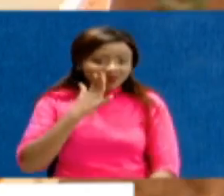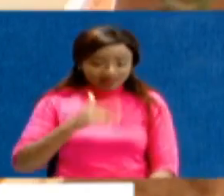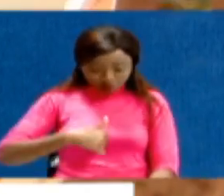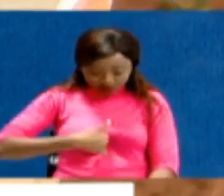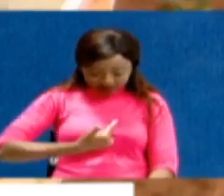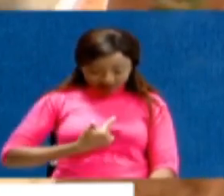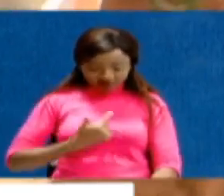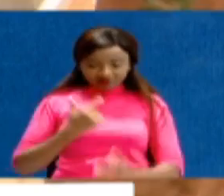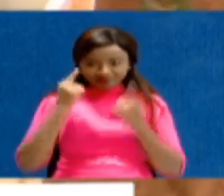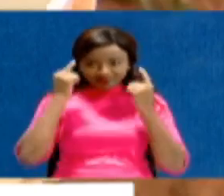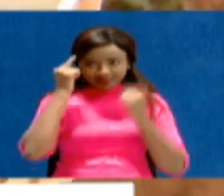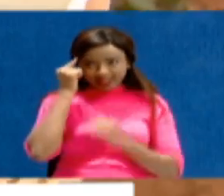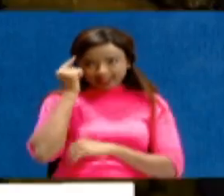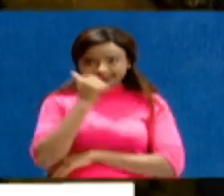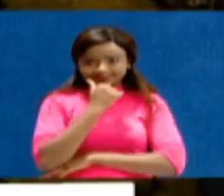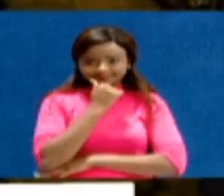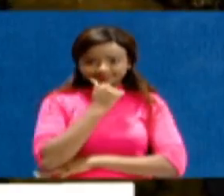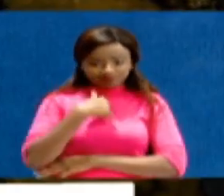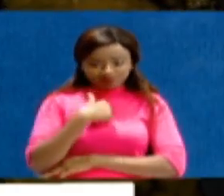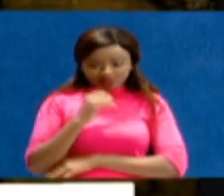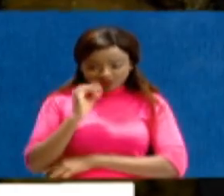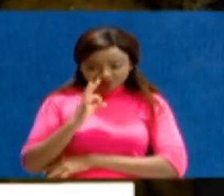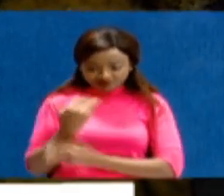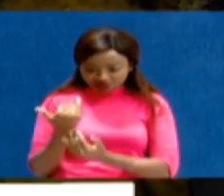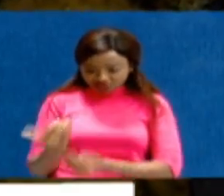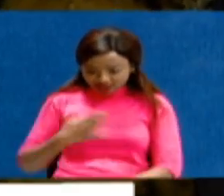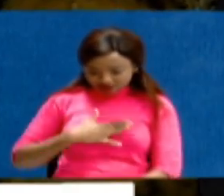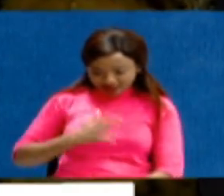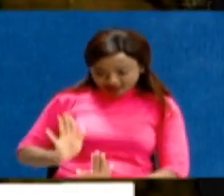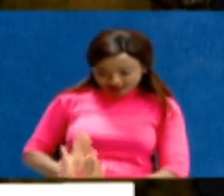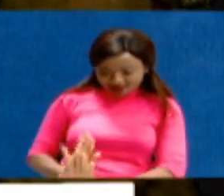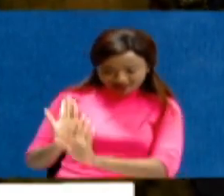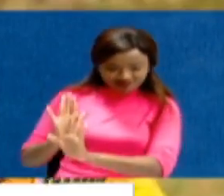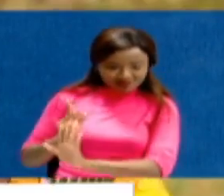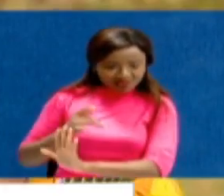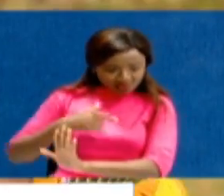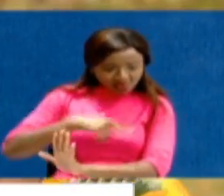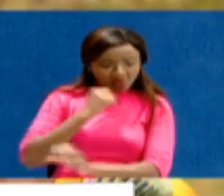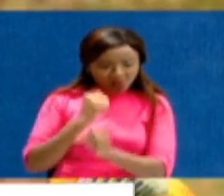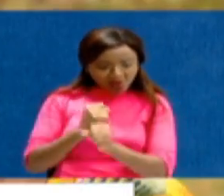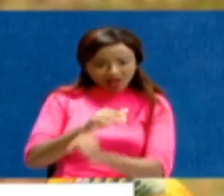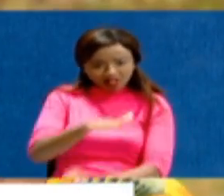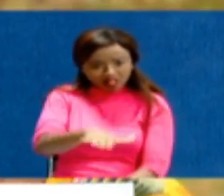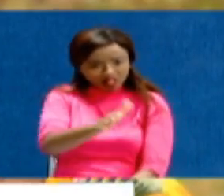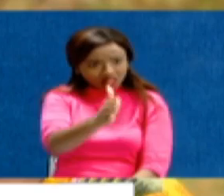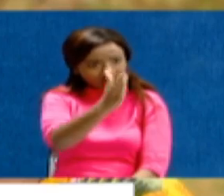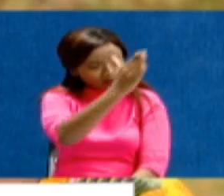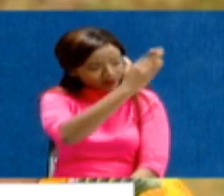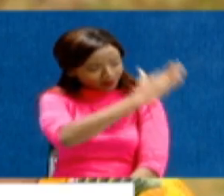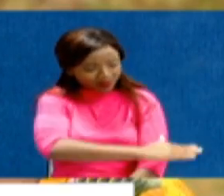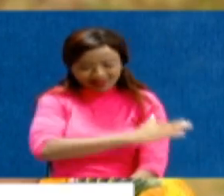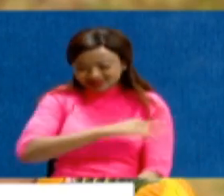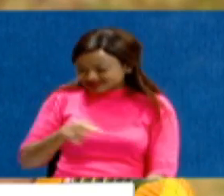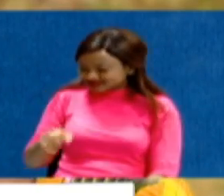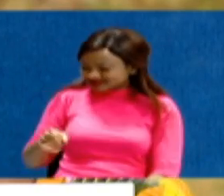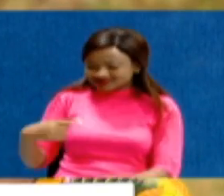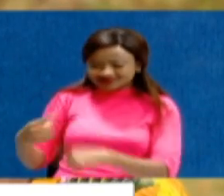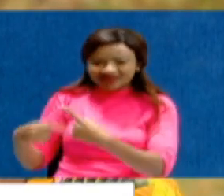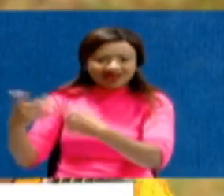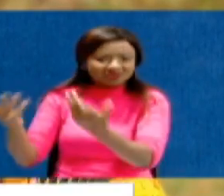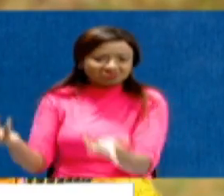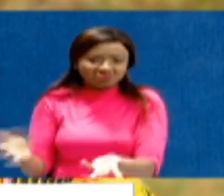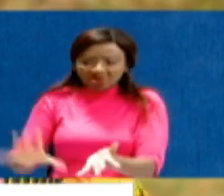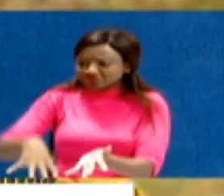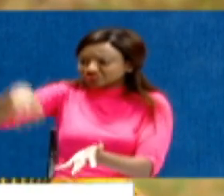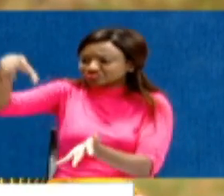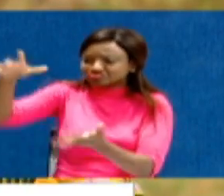leave a child for a while, it's very easy to lose that child. So it is about what are these little things that